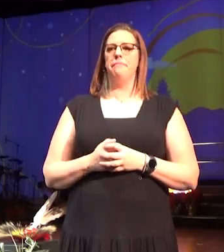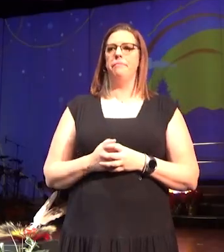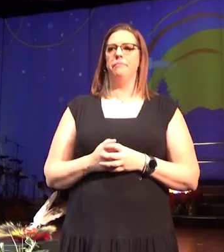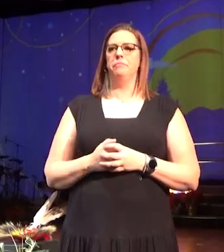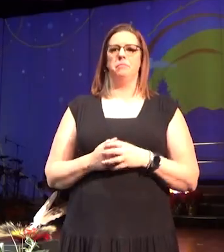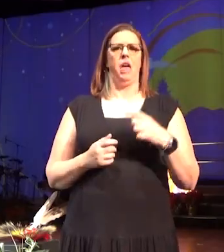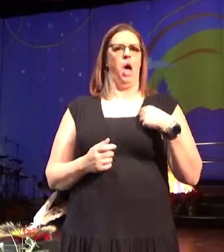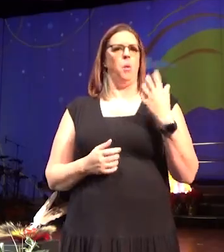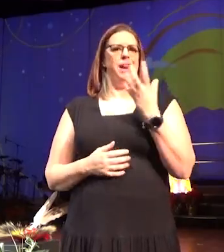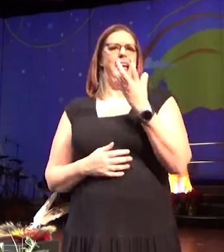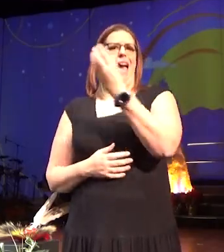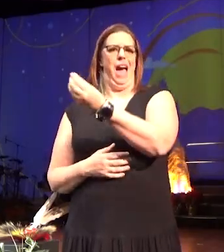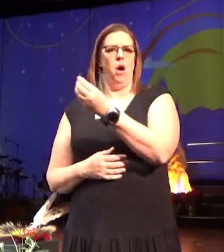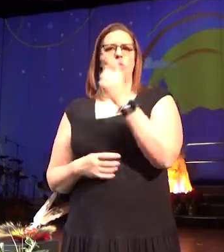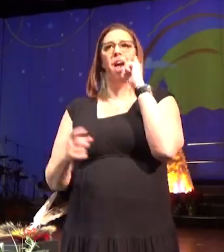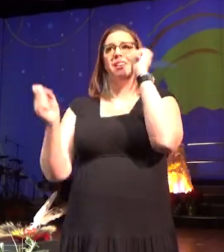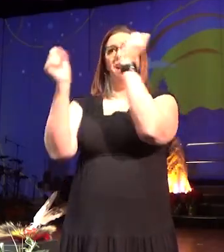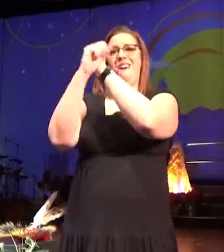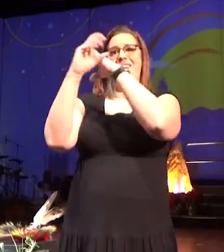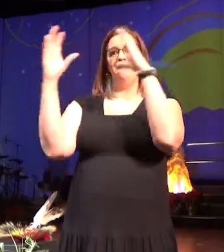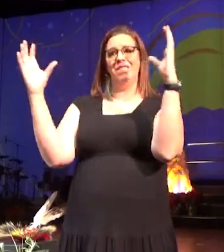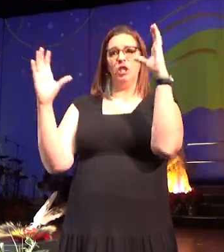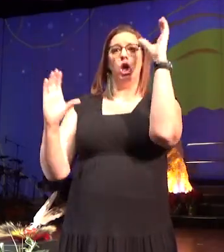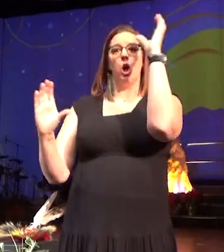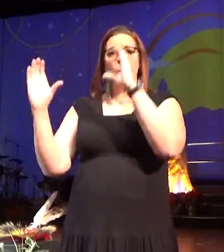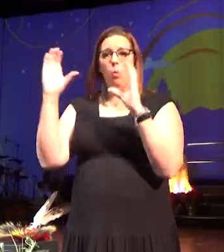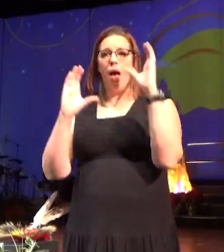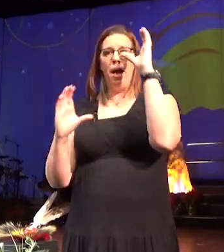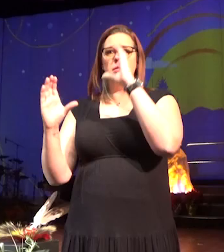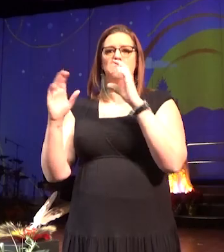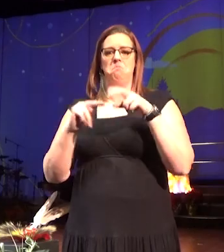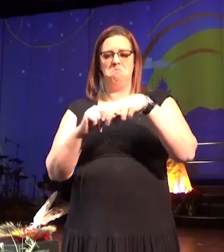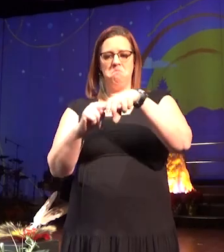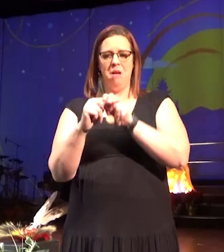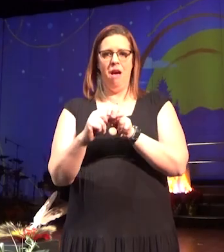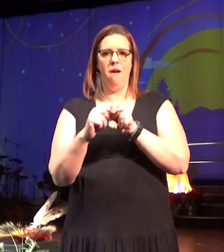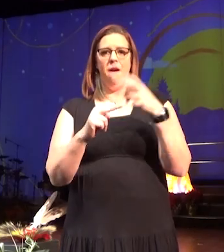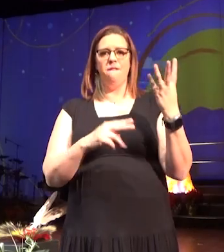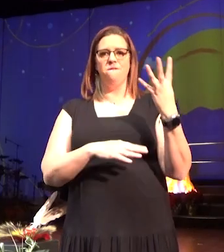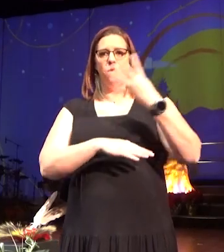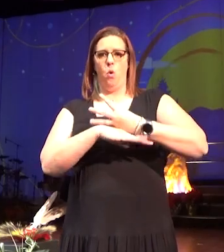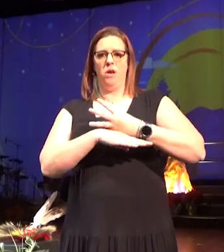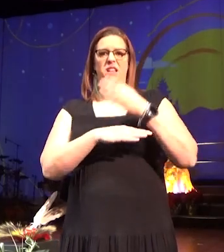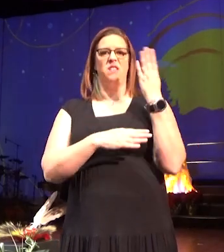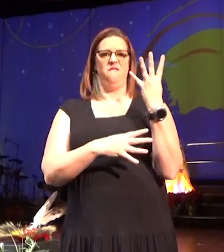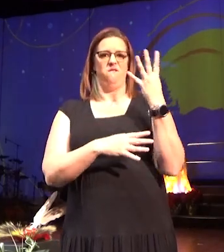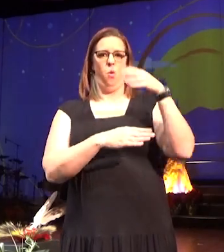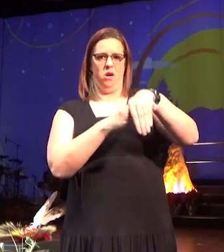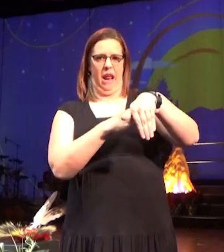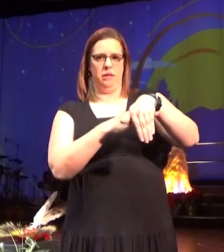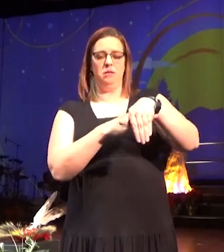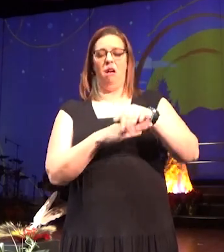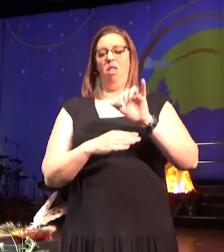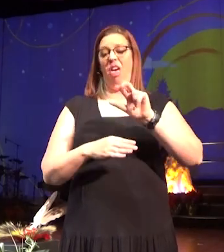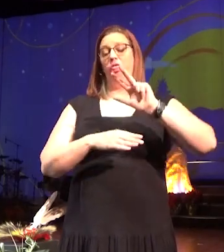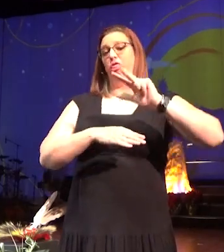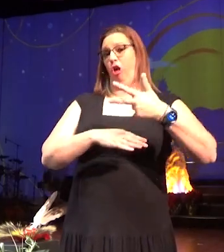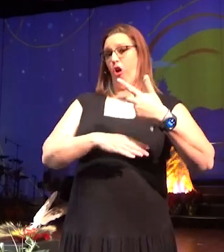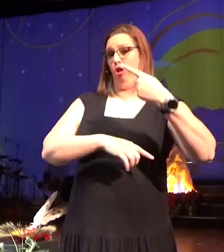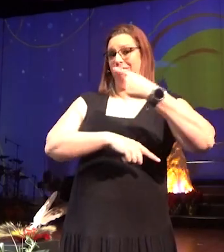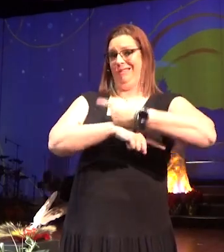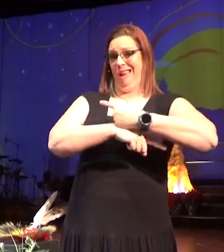a vision quest, and sat there for 4 days and four nights. And on the third day, a dream came